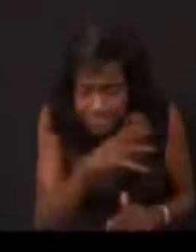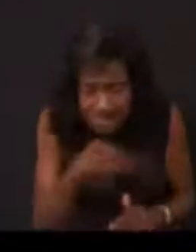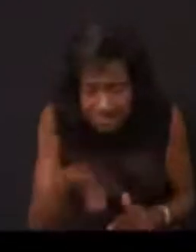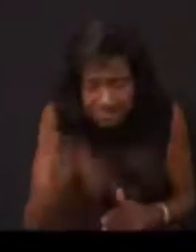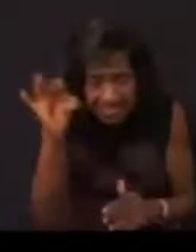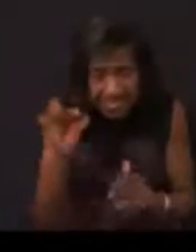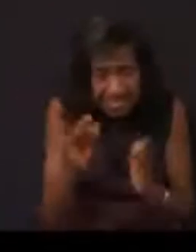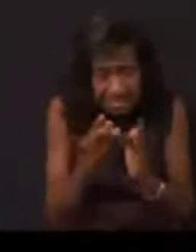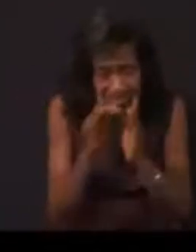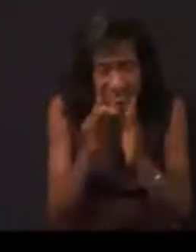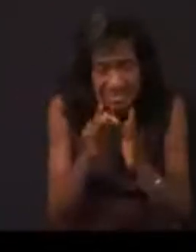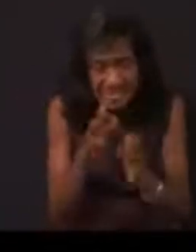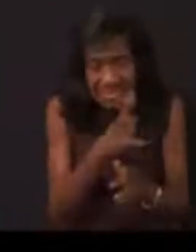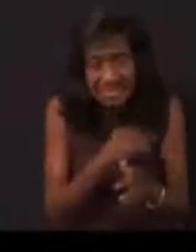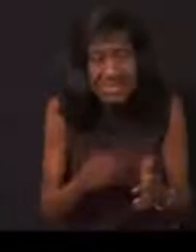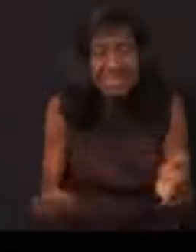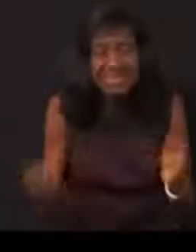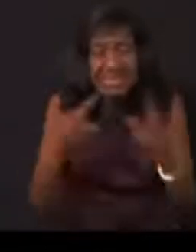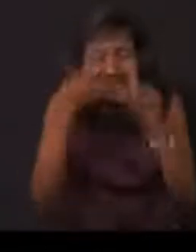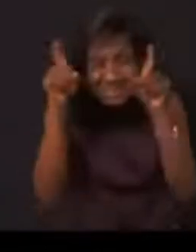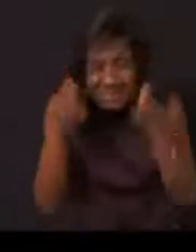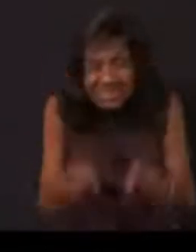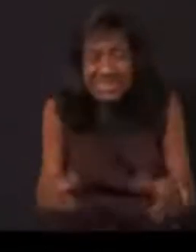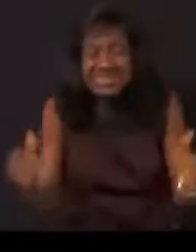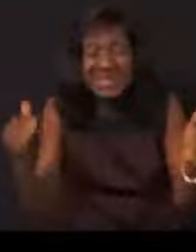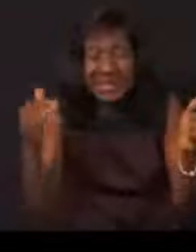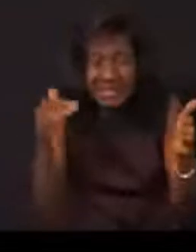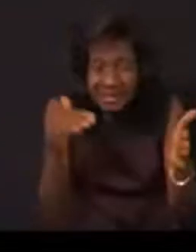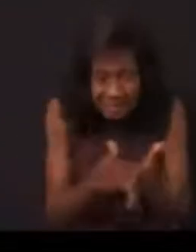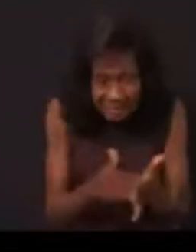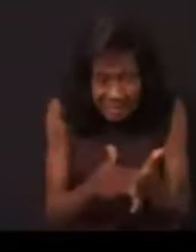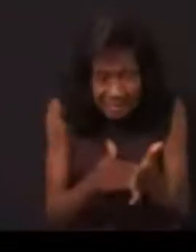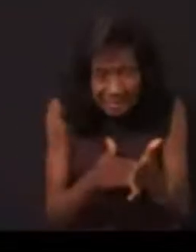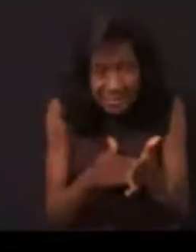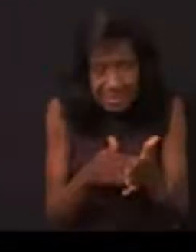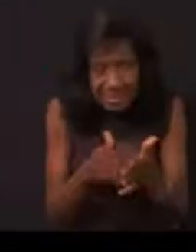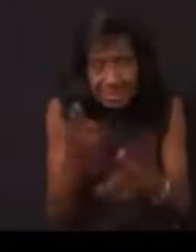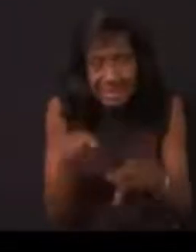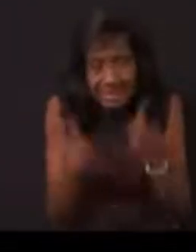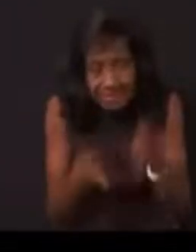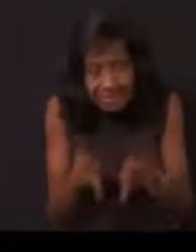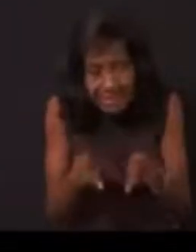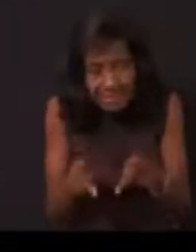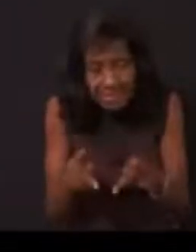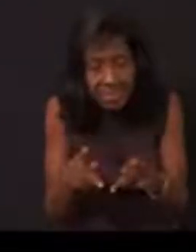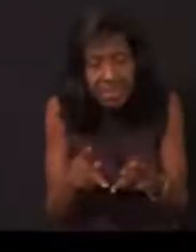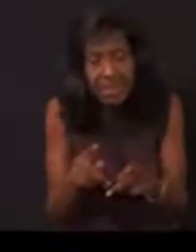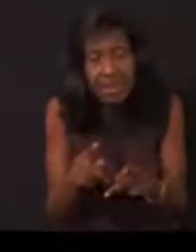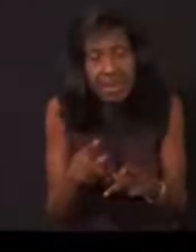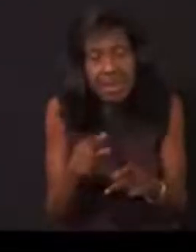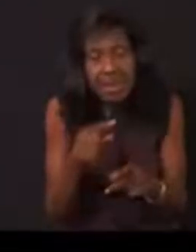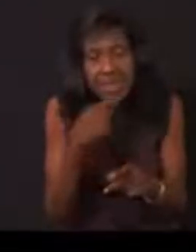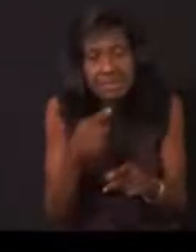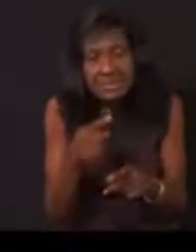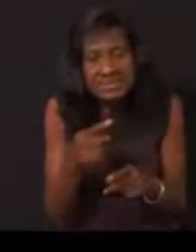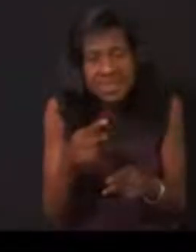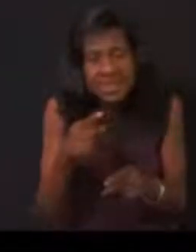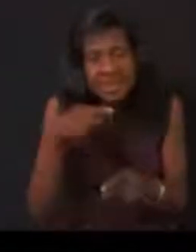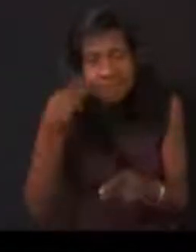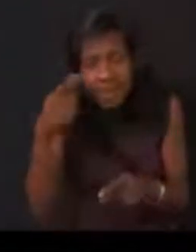retesting of all of these persons as they're being identified. Now, public health is also